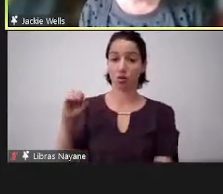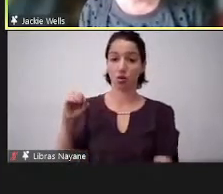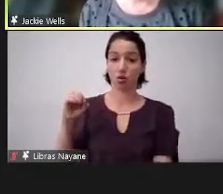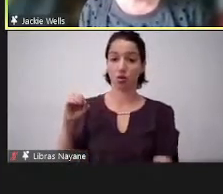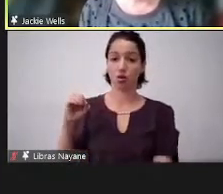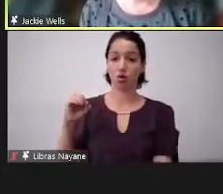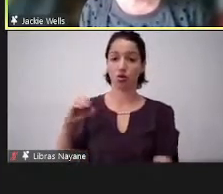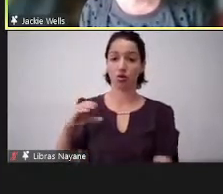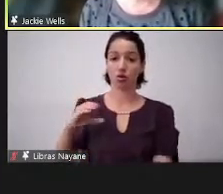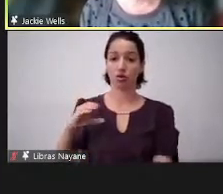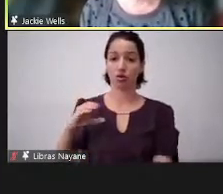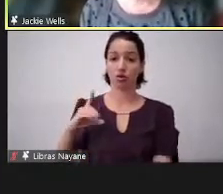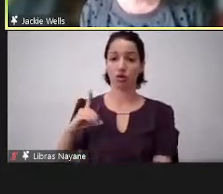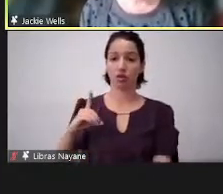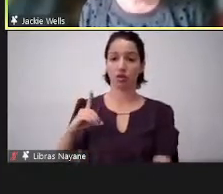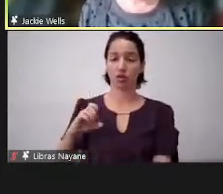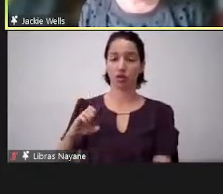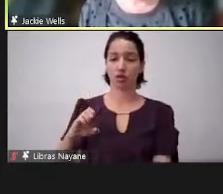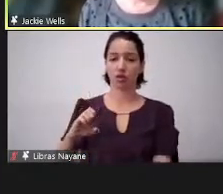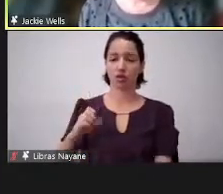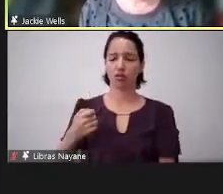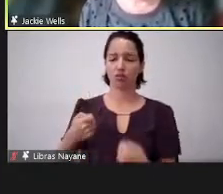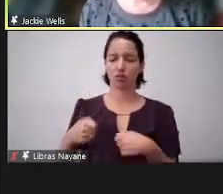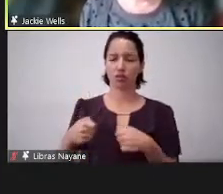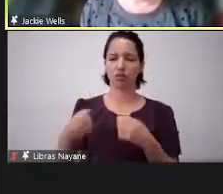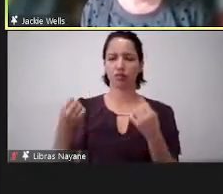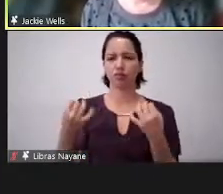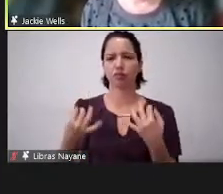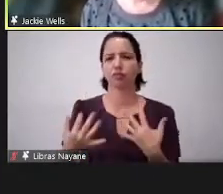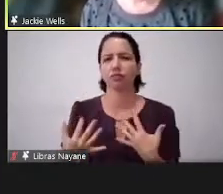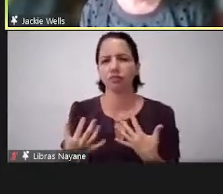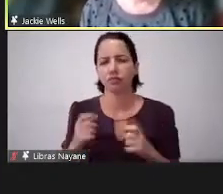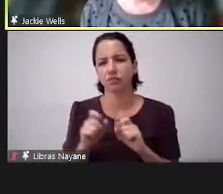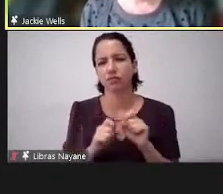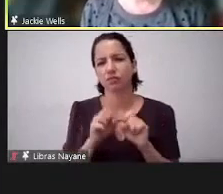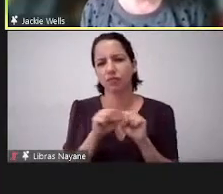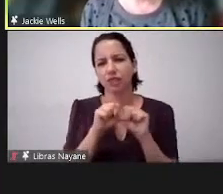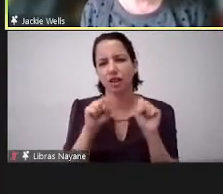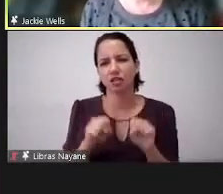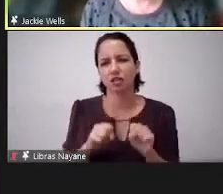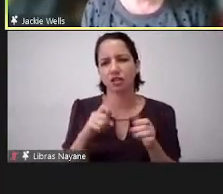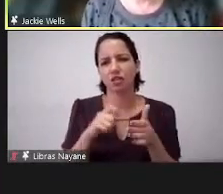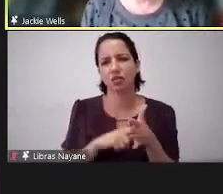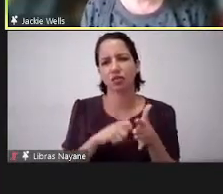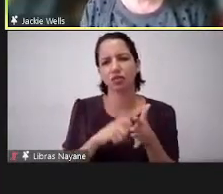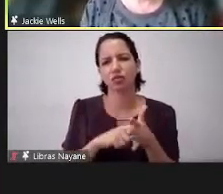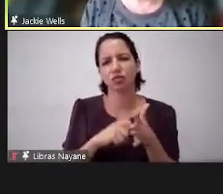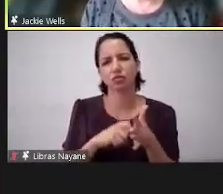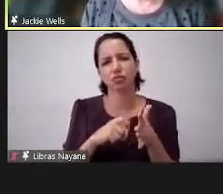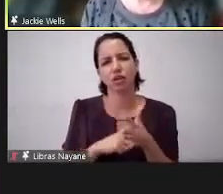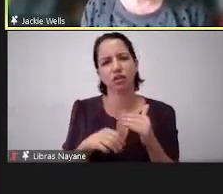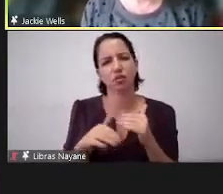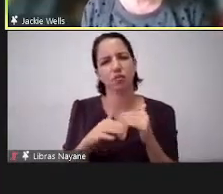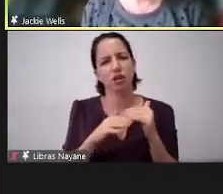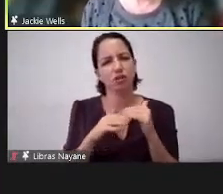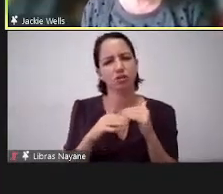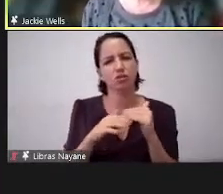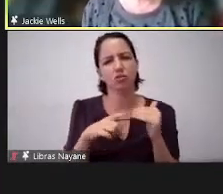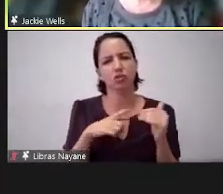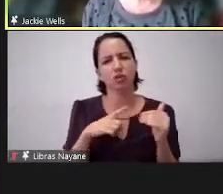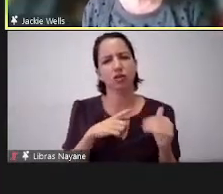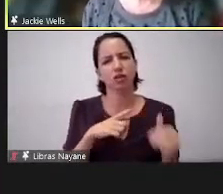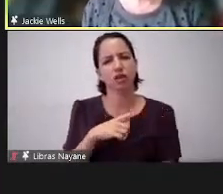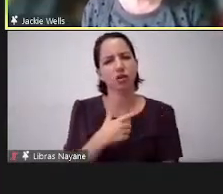of taxation is the most common. We have other systems in play, so TEE, where contributions are